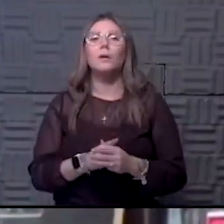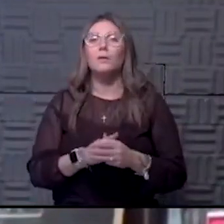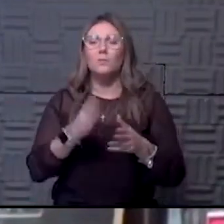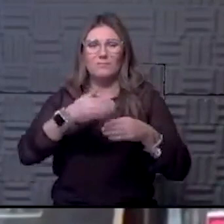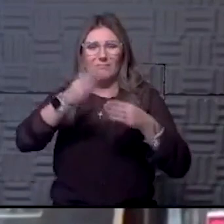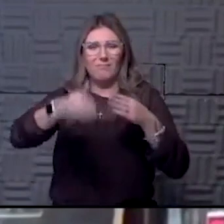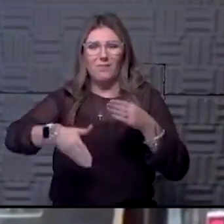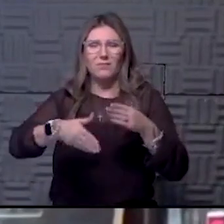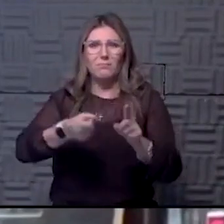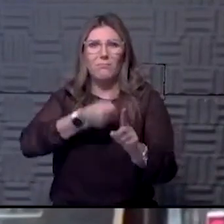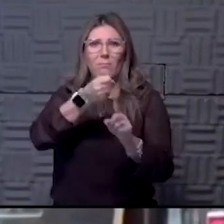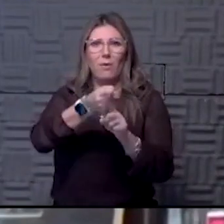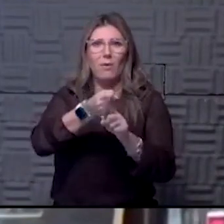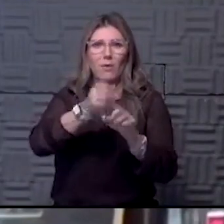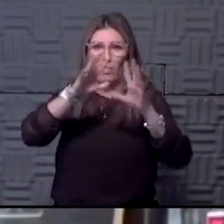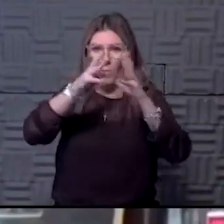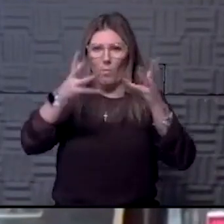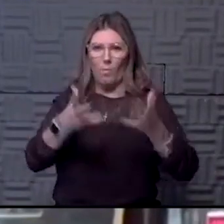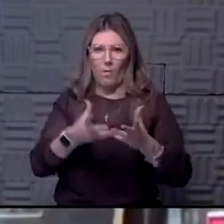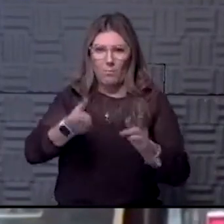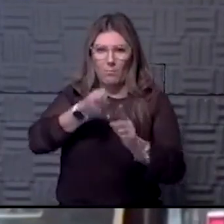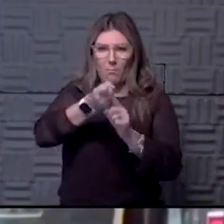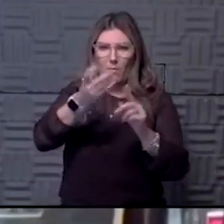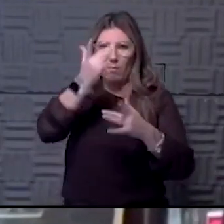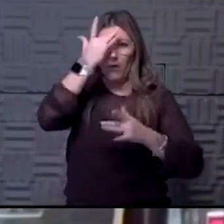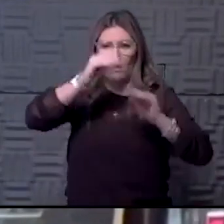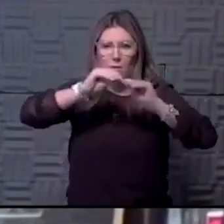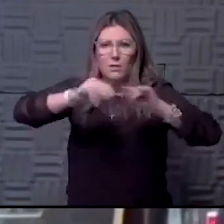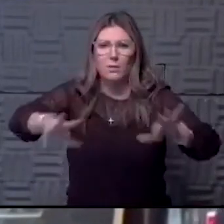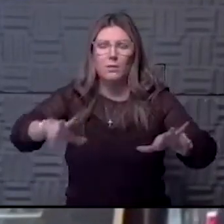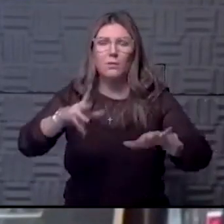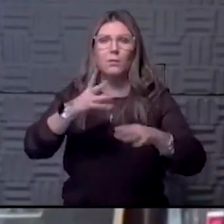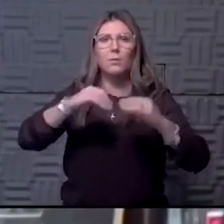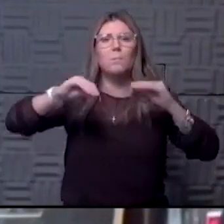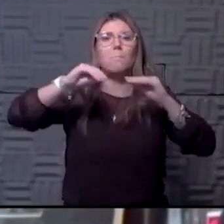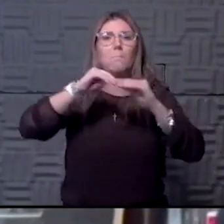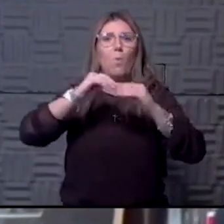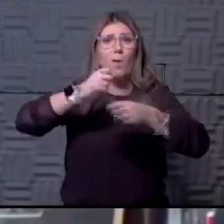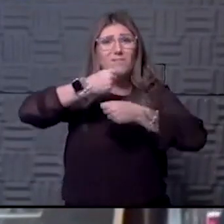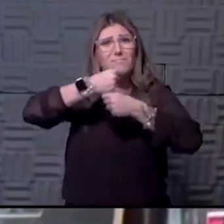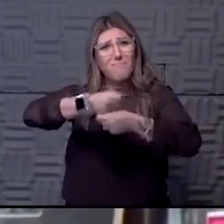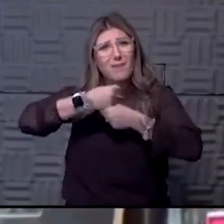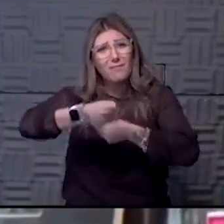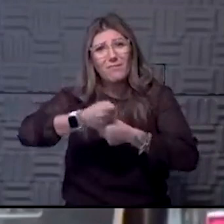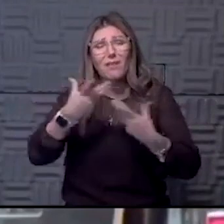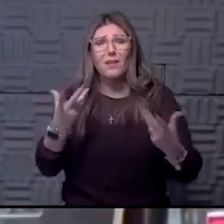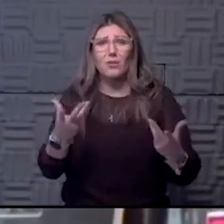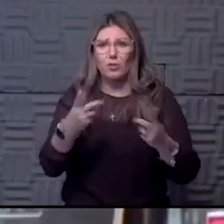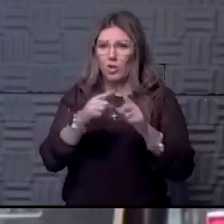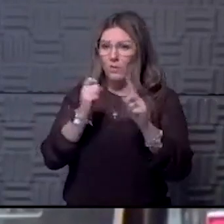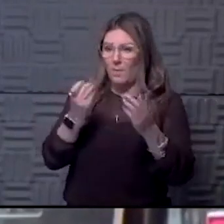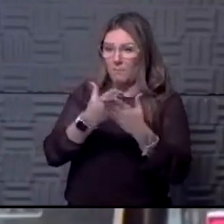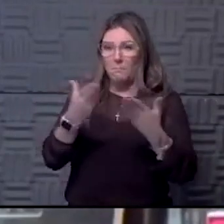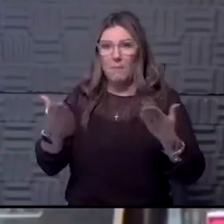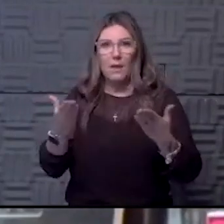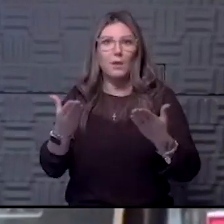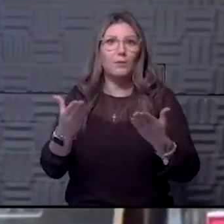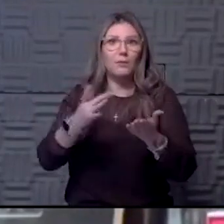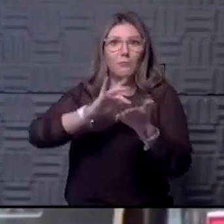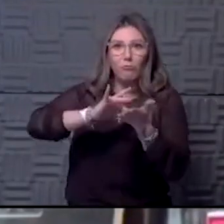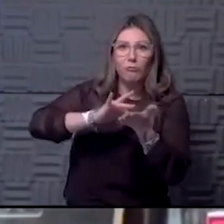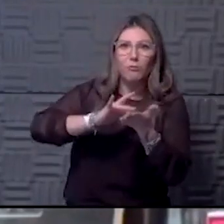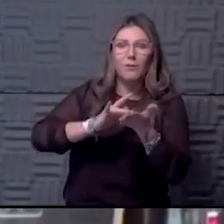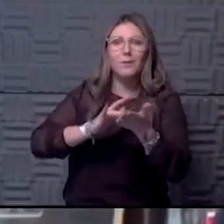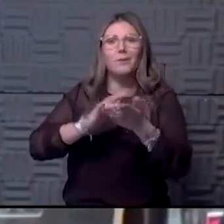pandemic is that we need more domestic manufacturing of certainly medical supplies, what we've been calling